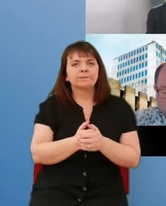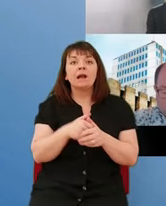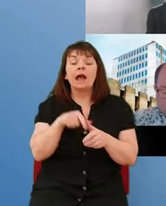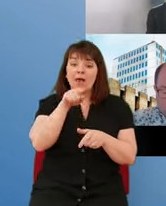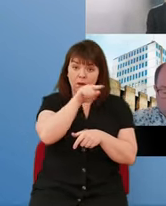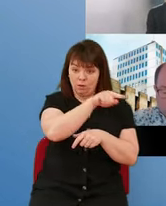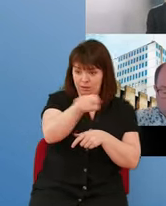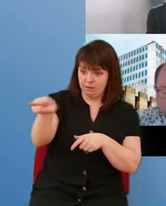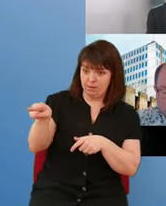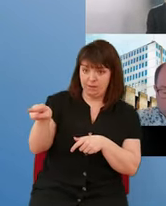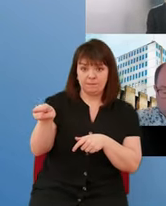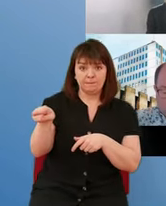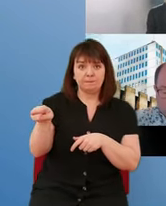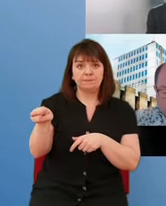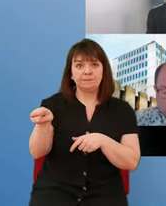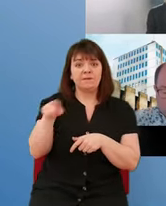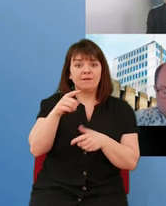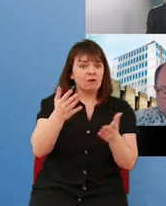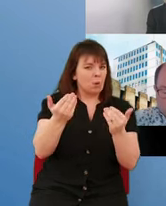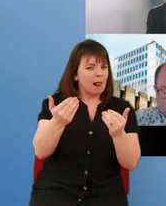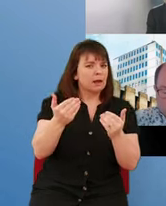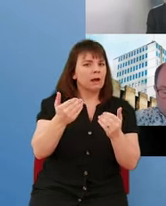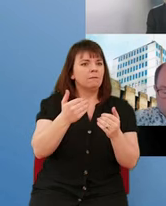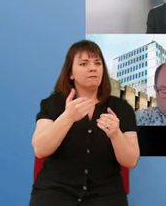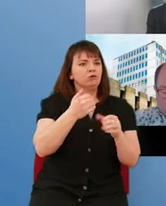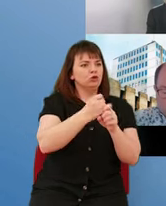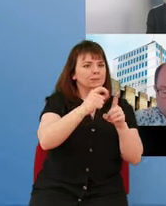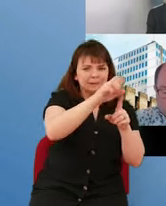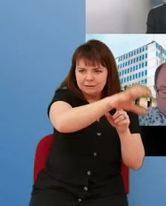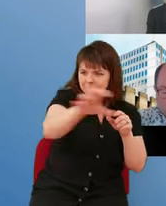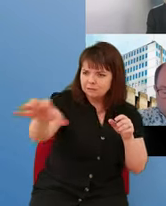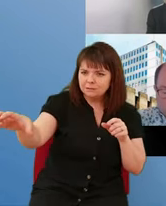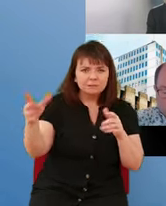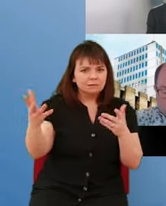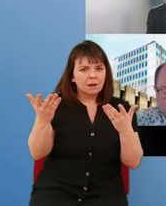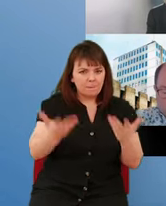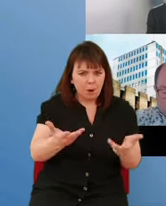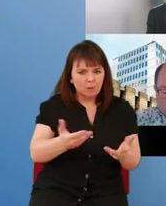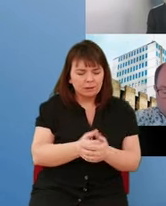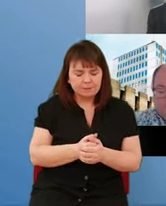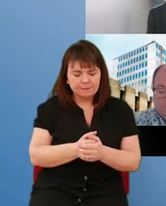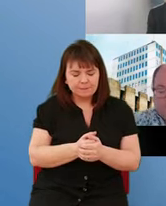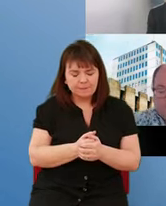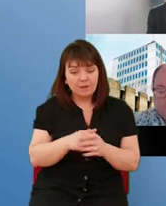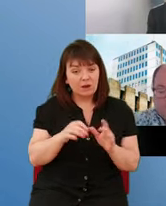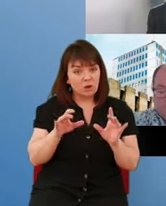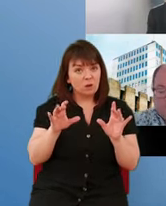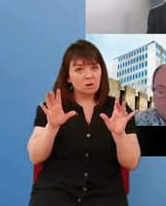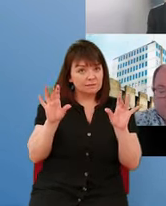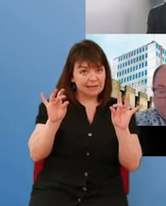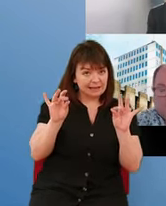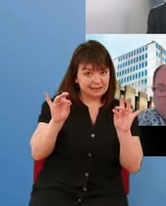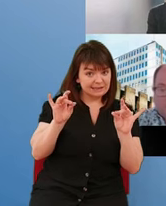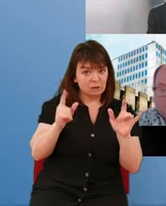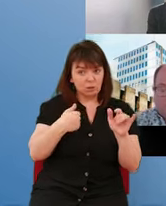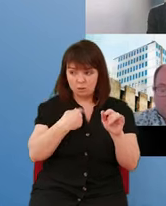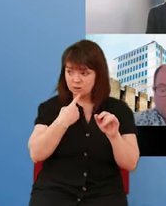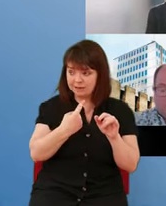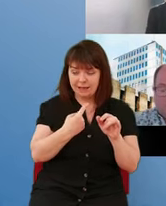to say by way of covering off the risk register, but obviously colleagues and I are very happy to take any questions